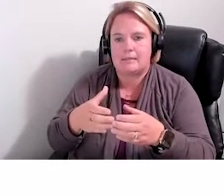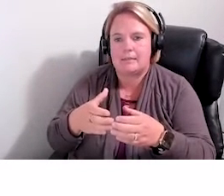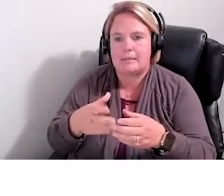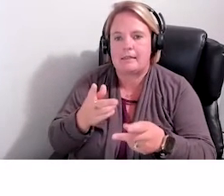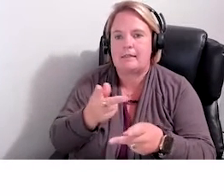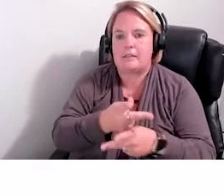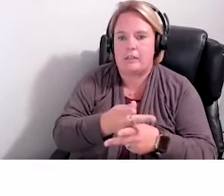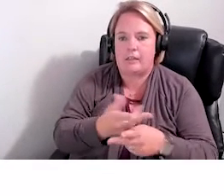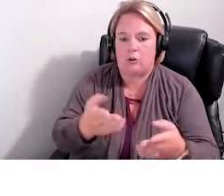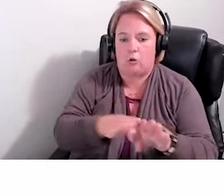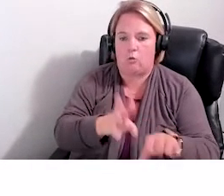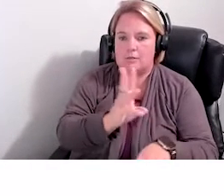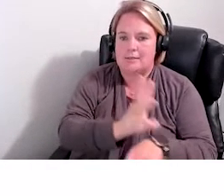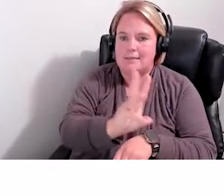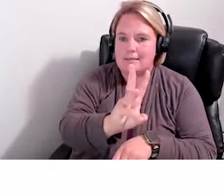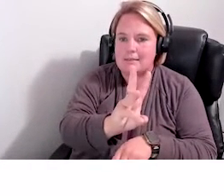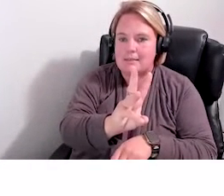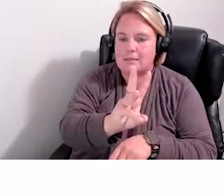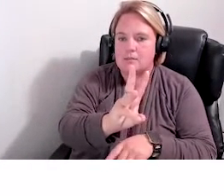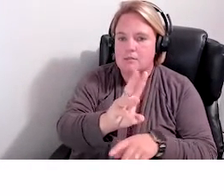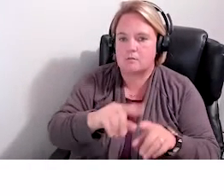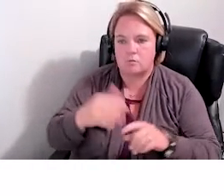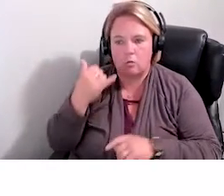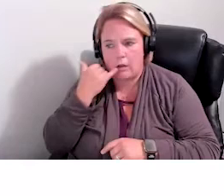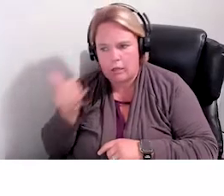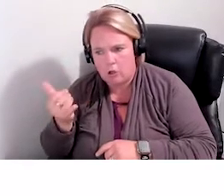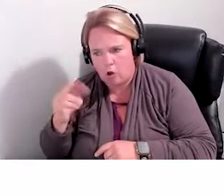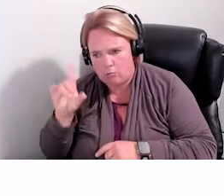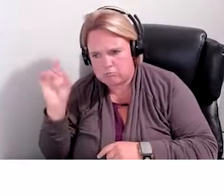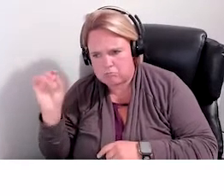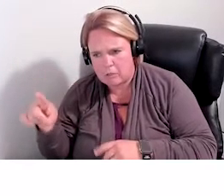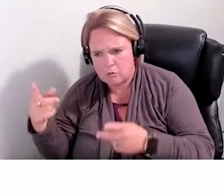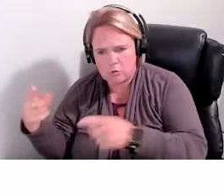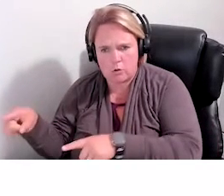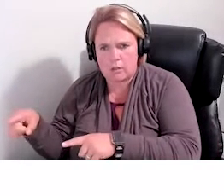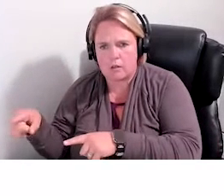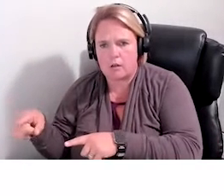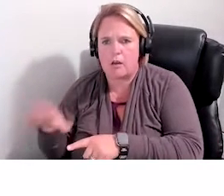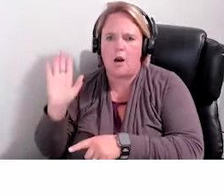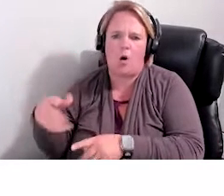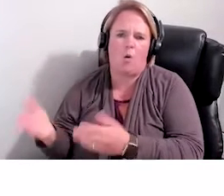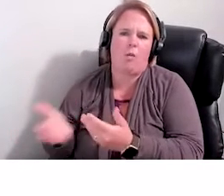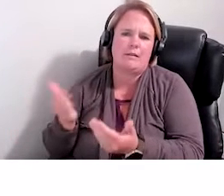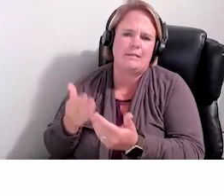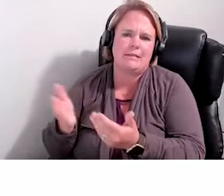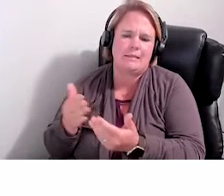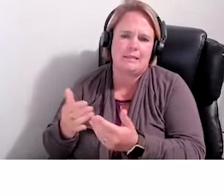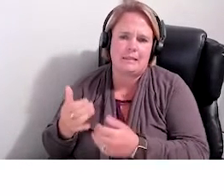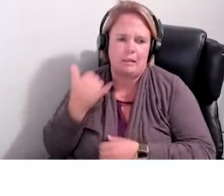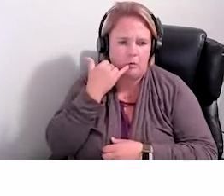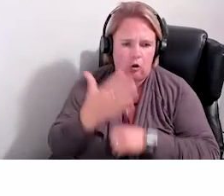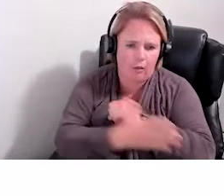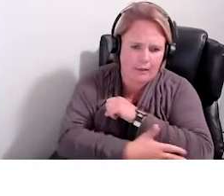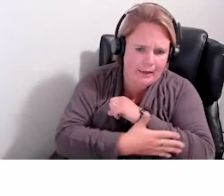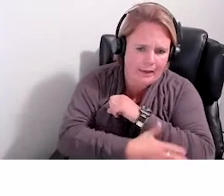closed at 6. So once I spoke to her, I was able to say, oh, that's an easy fix. Let me call your county worker. We